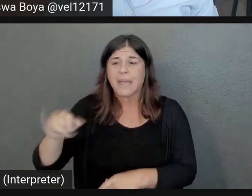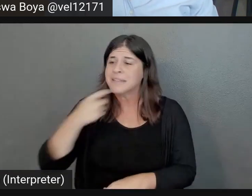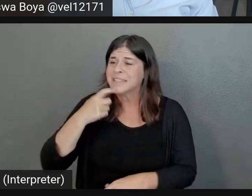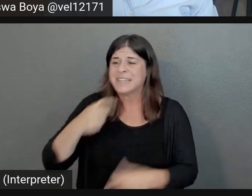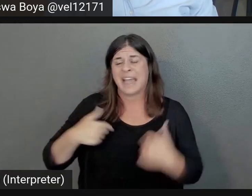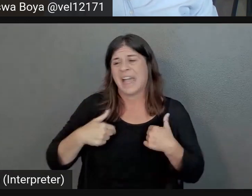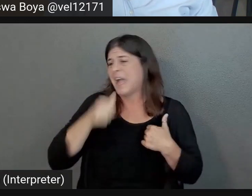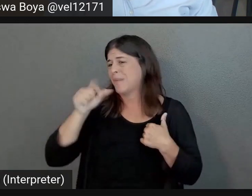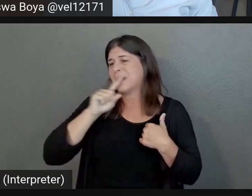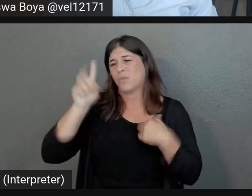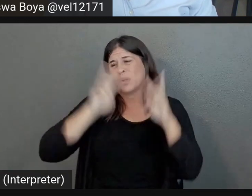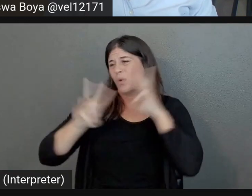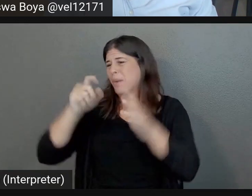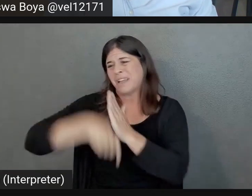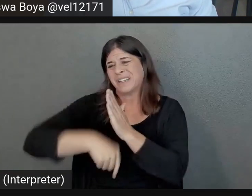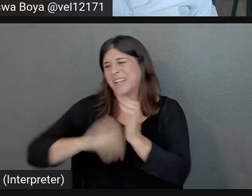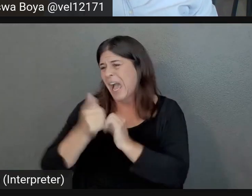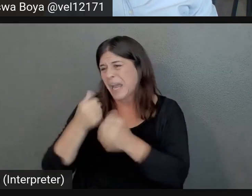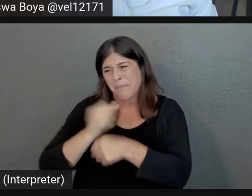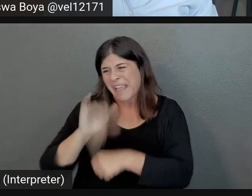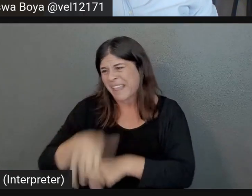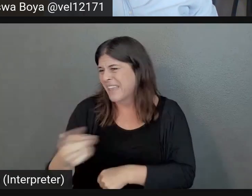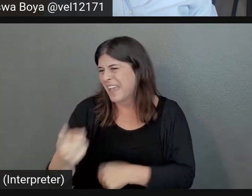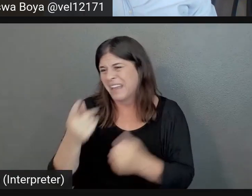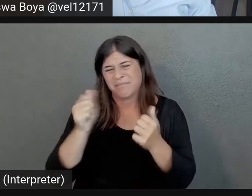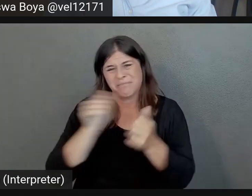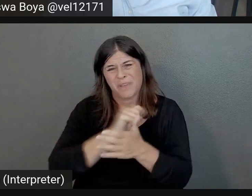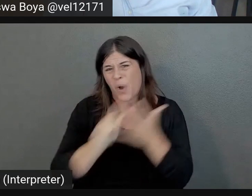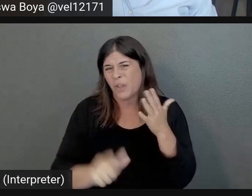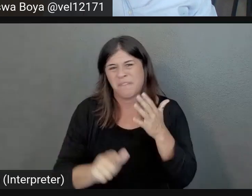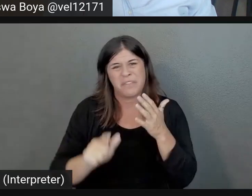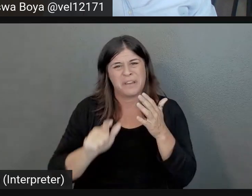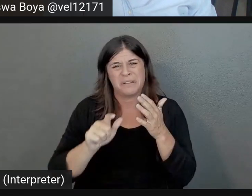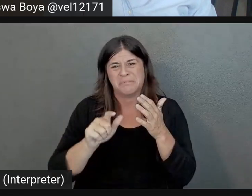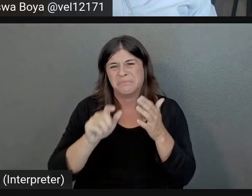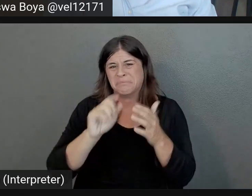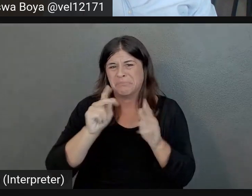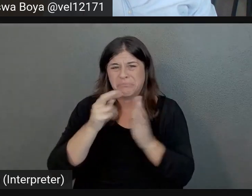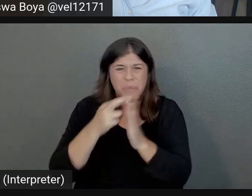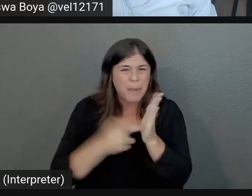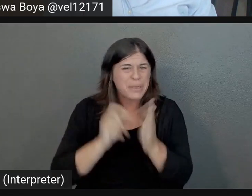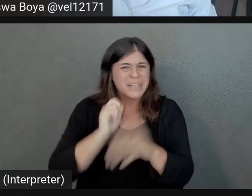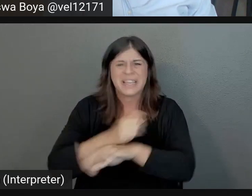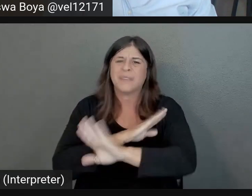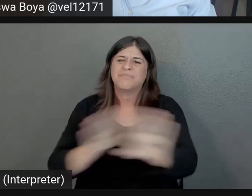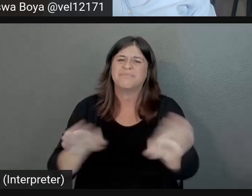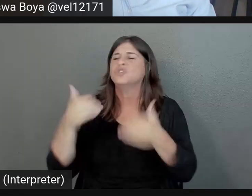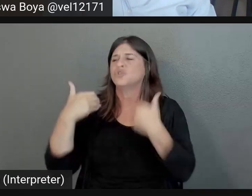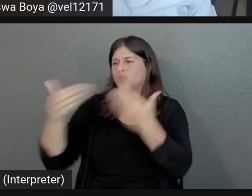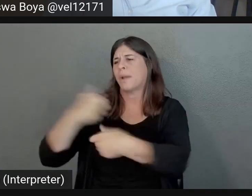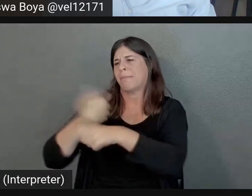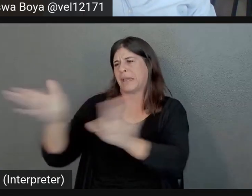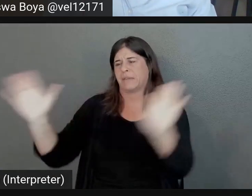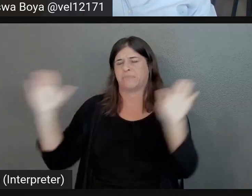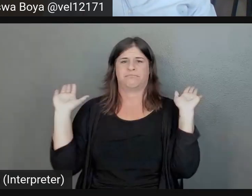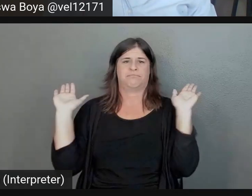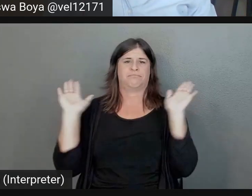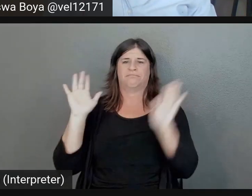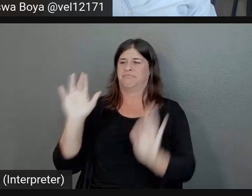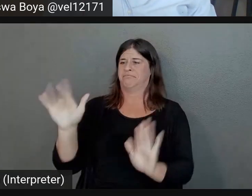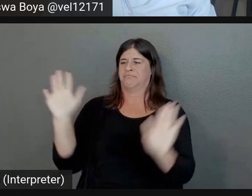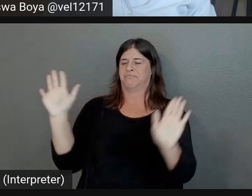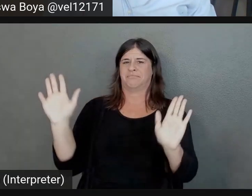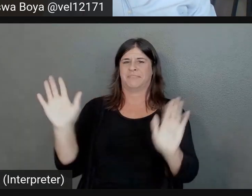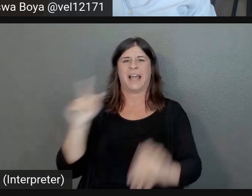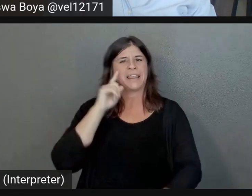too worried about the details of how to make one of these and get all the properties set up. just make me one, please. And that's I think